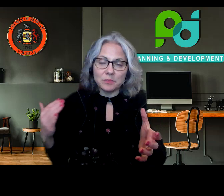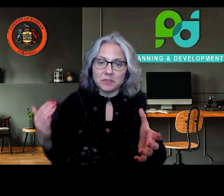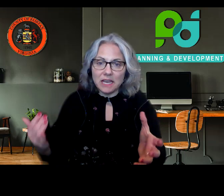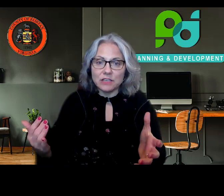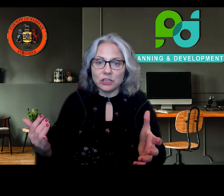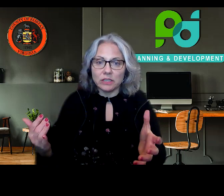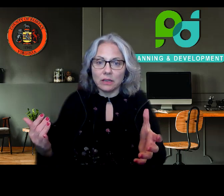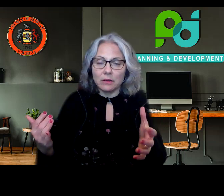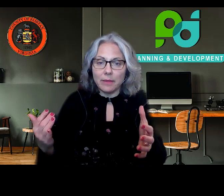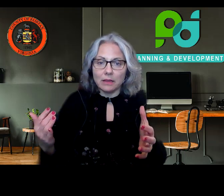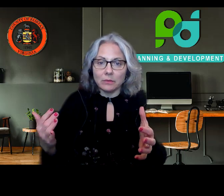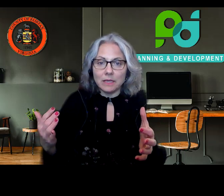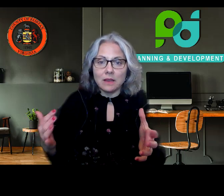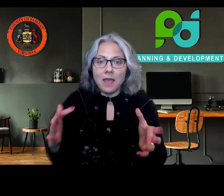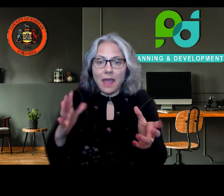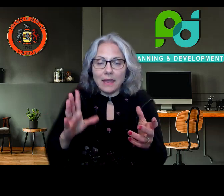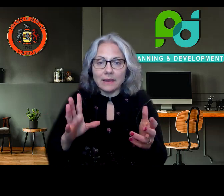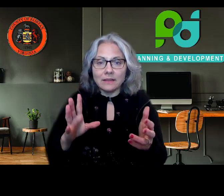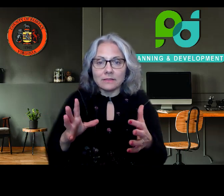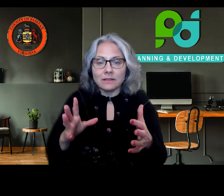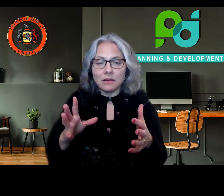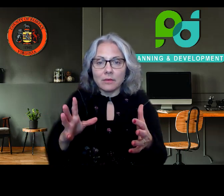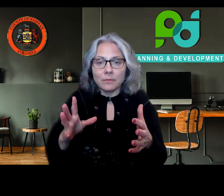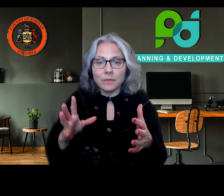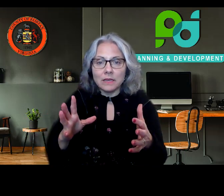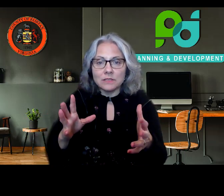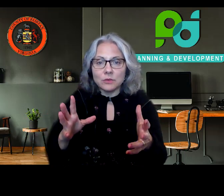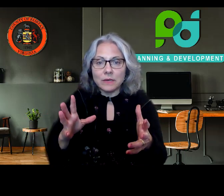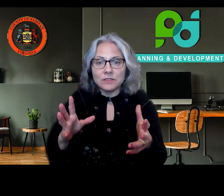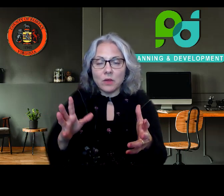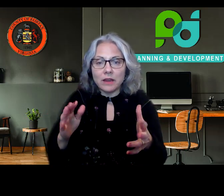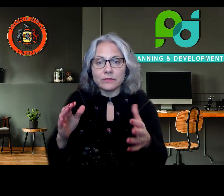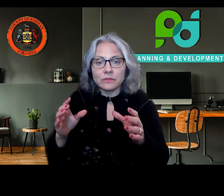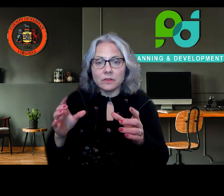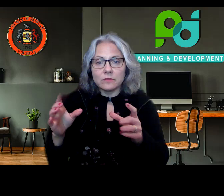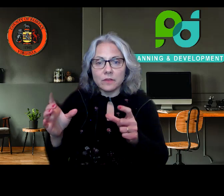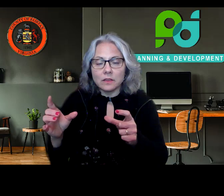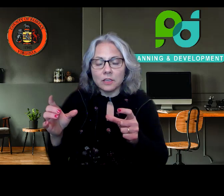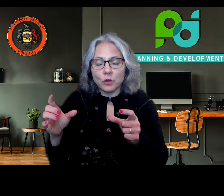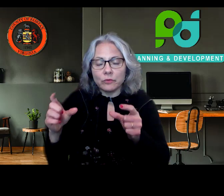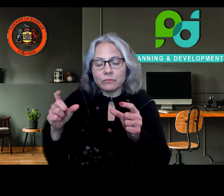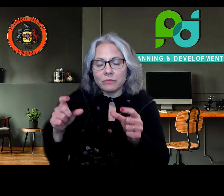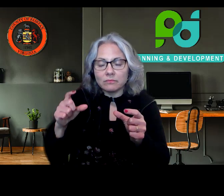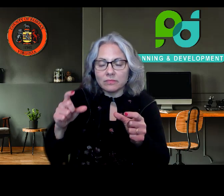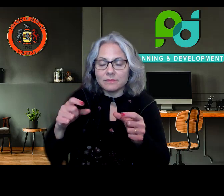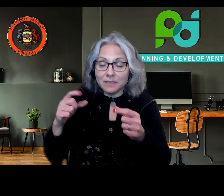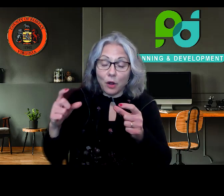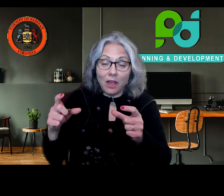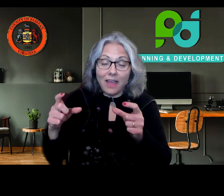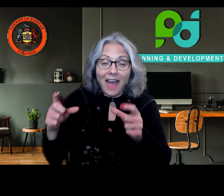our transportation element, and in doing so, kind of